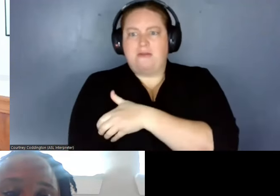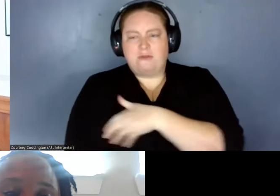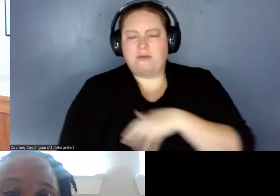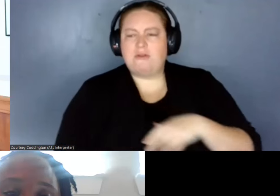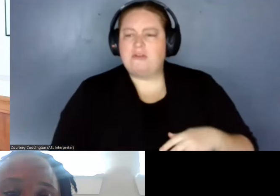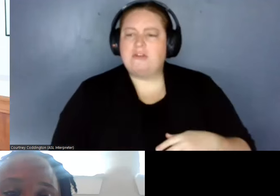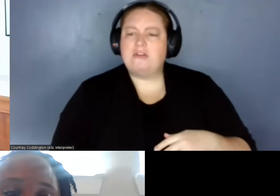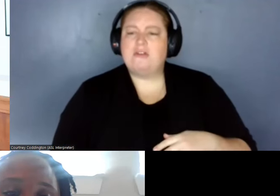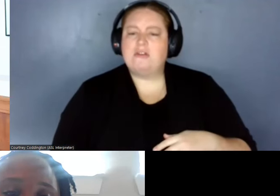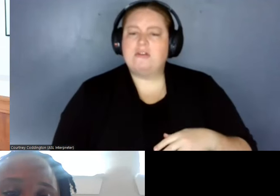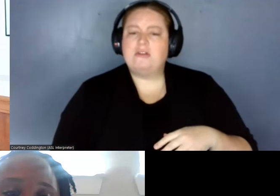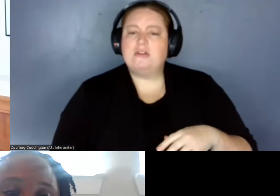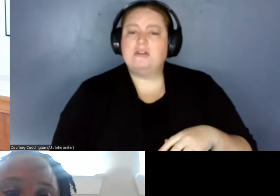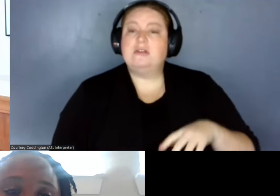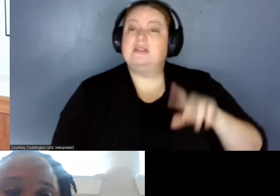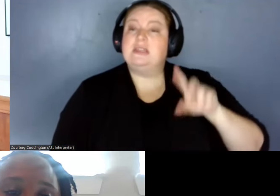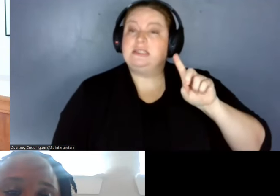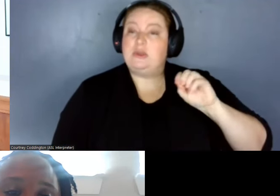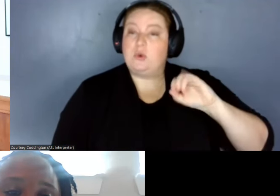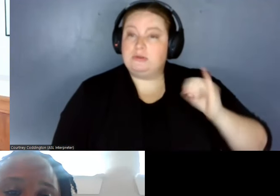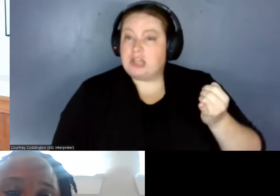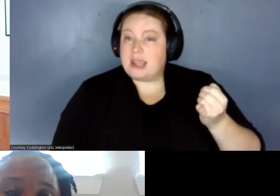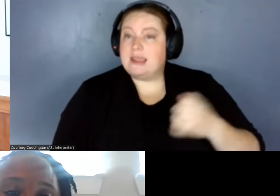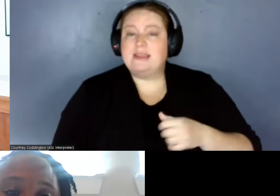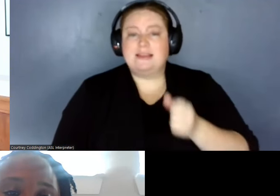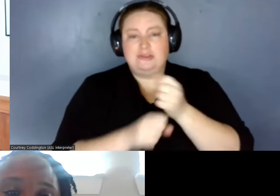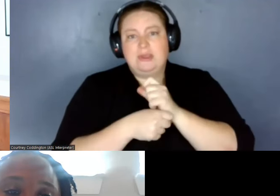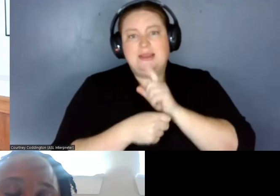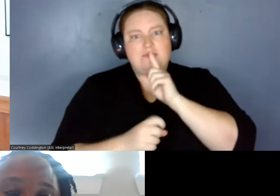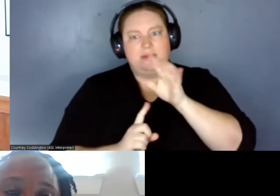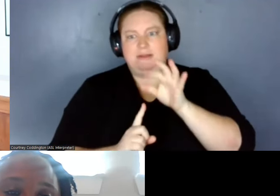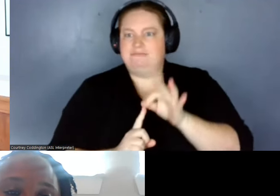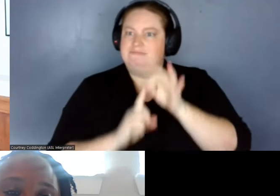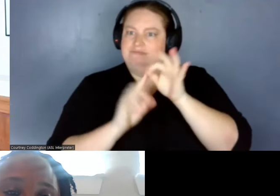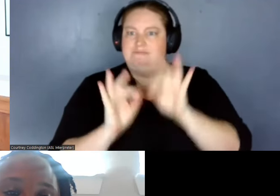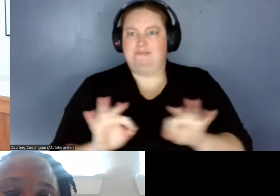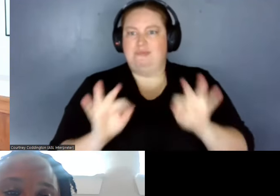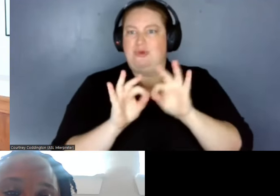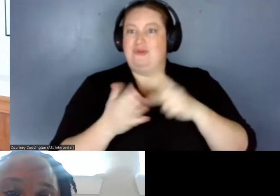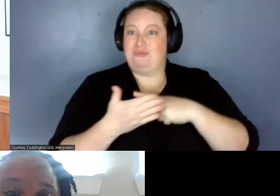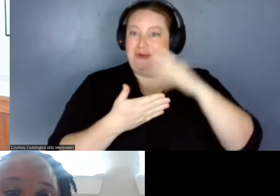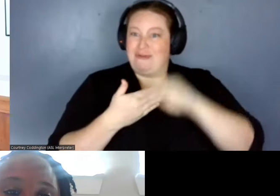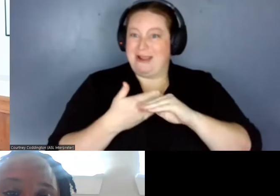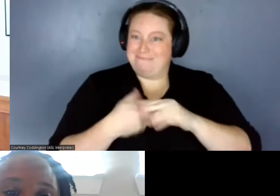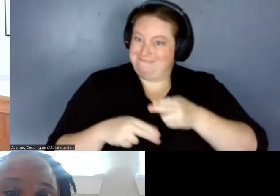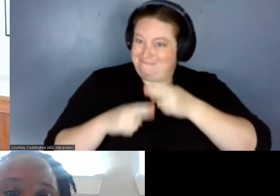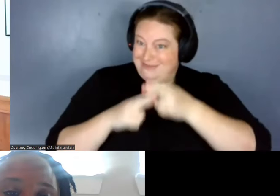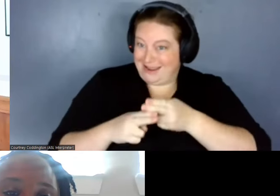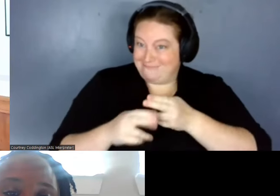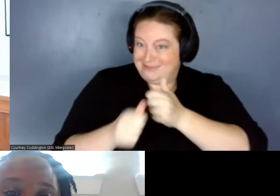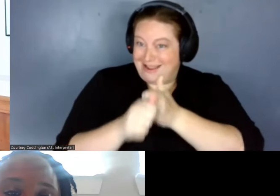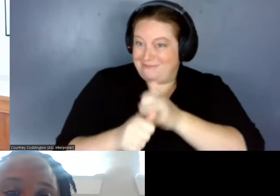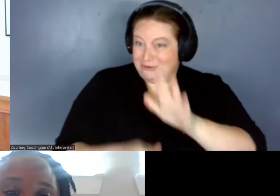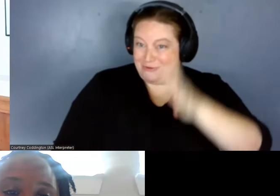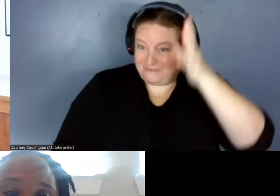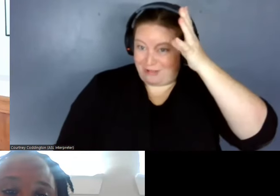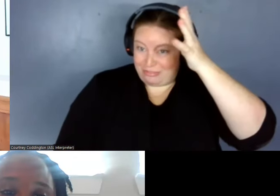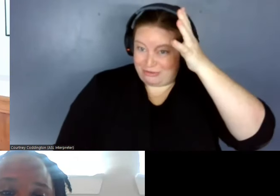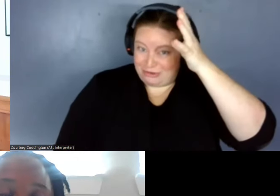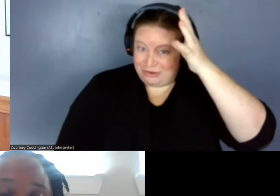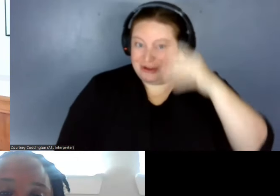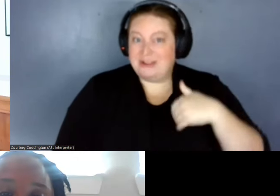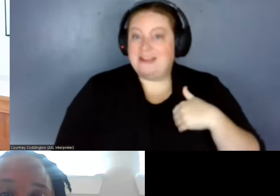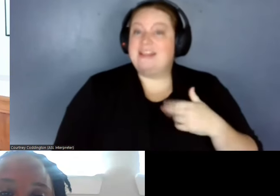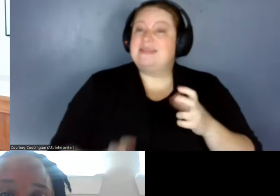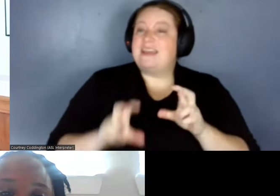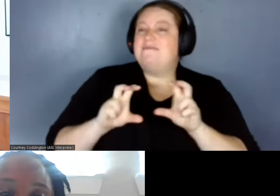The Department of Justice has created a very important program that is named for your father that funds hate crime